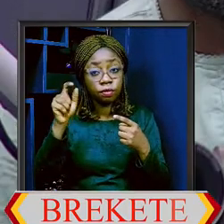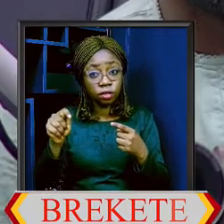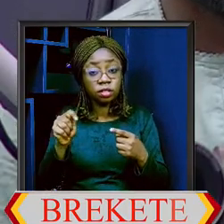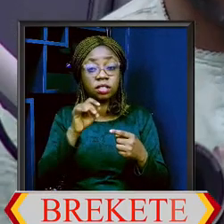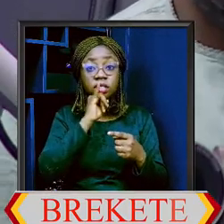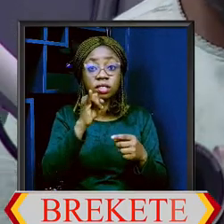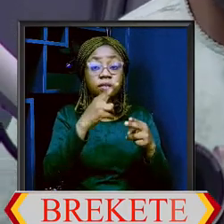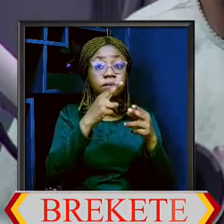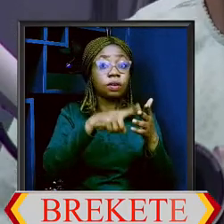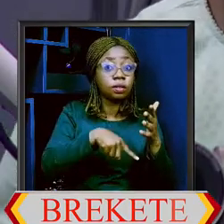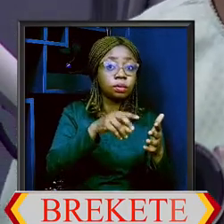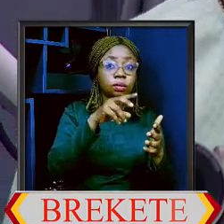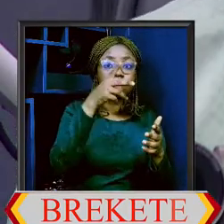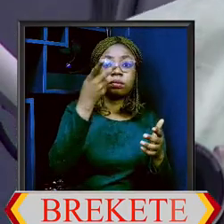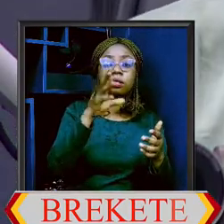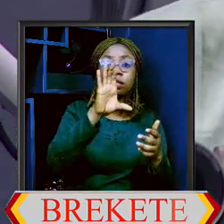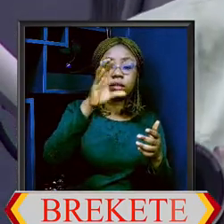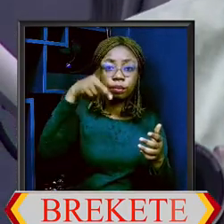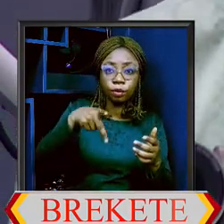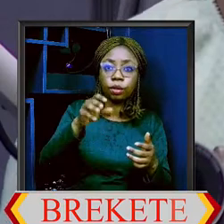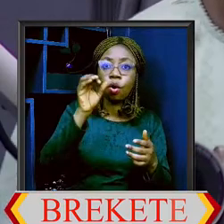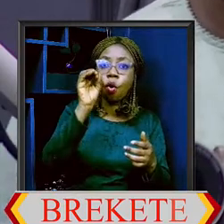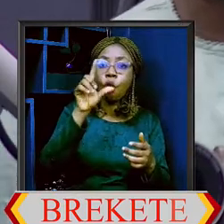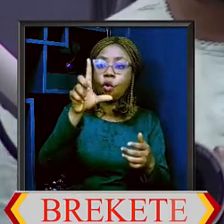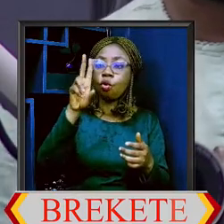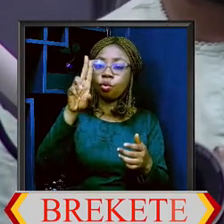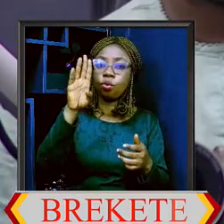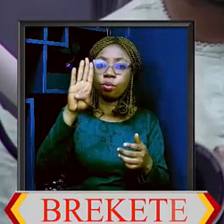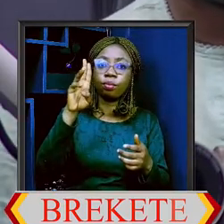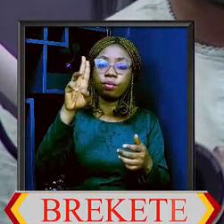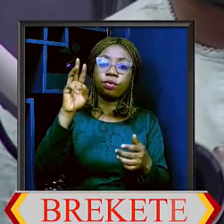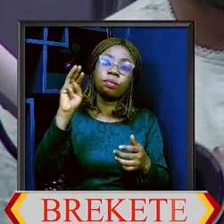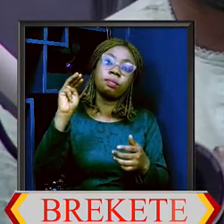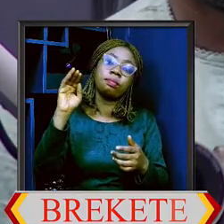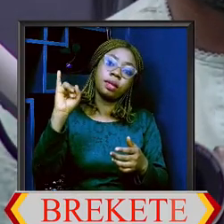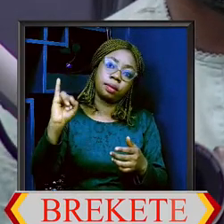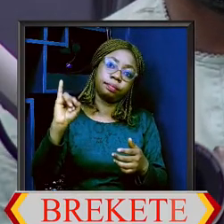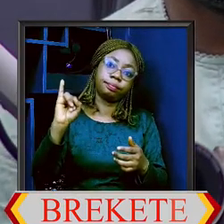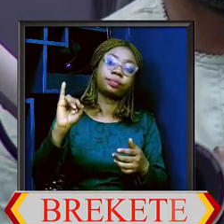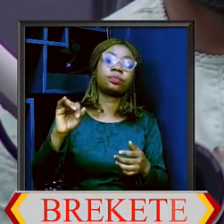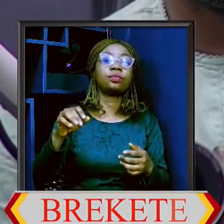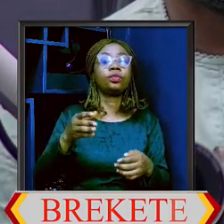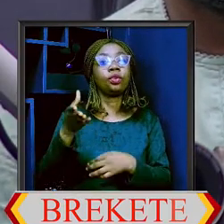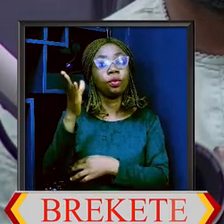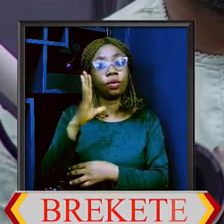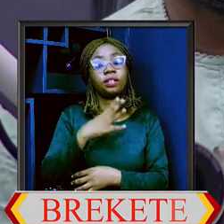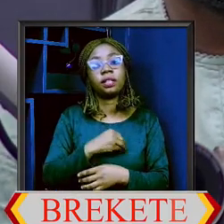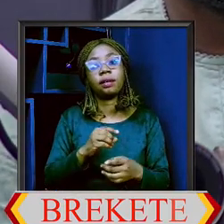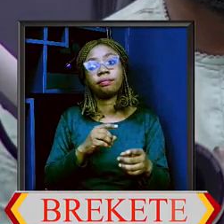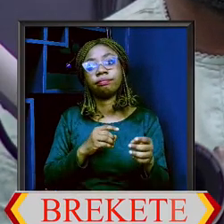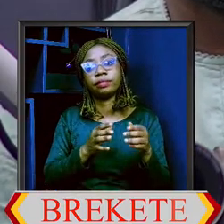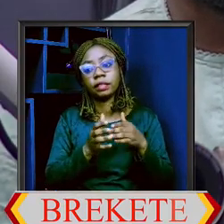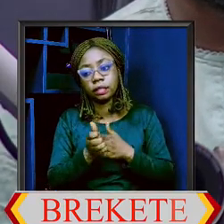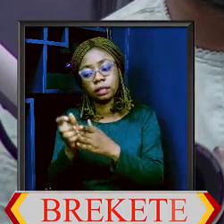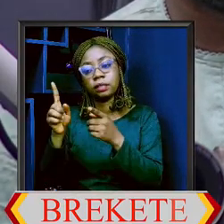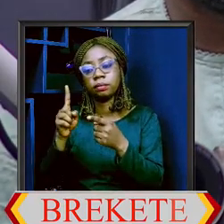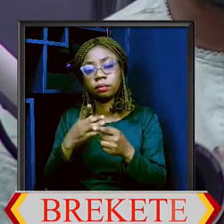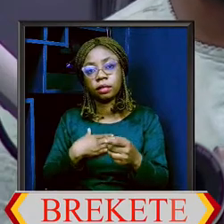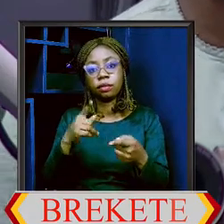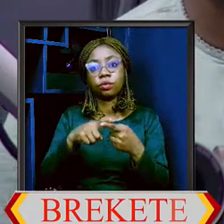CP thank you continue so God now directed me to one of the D